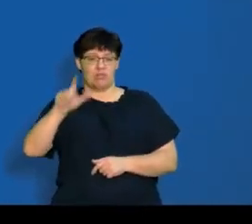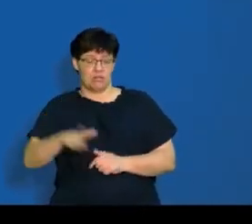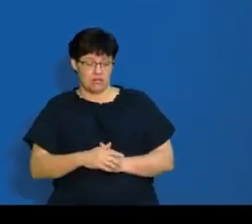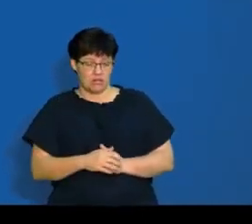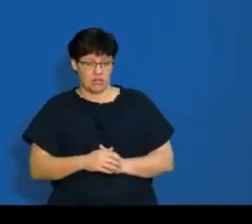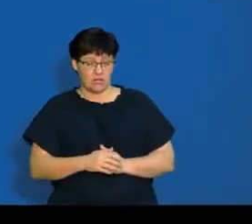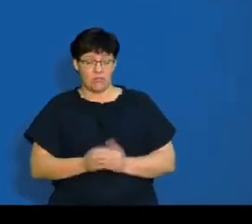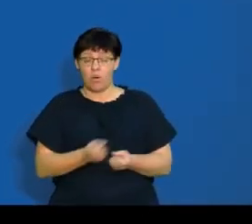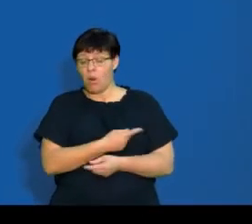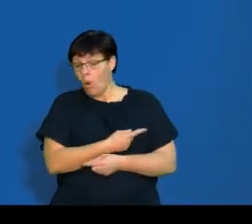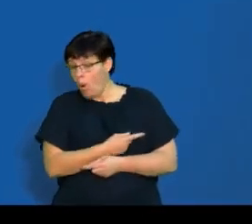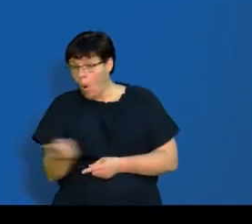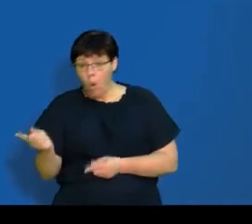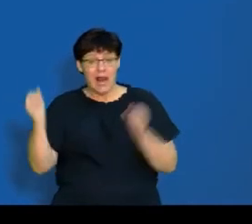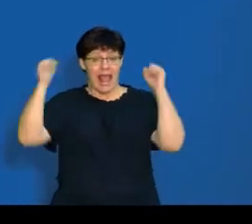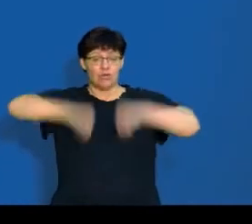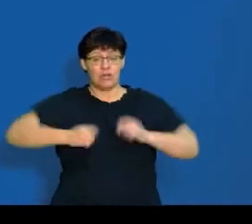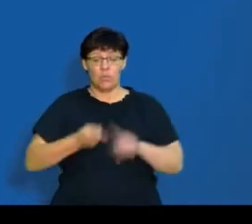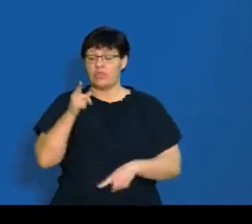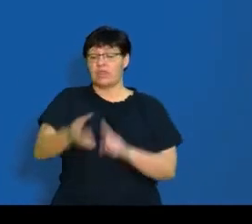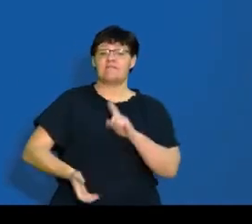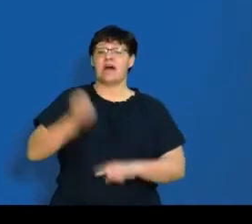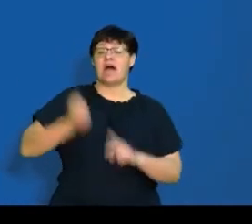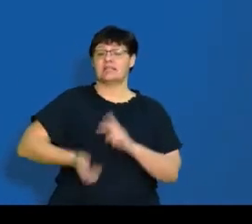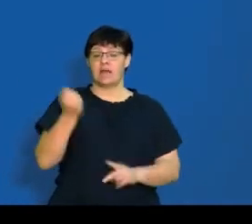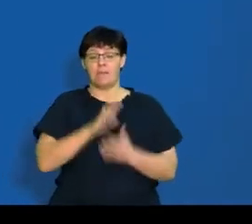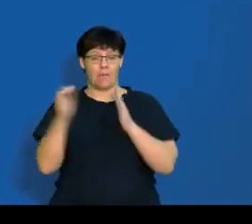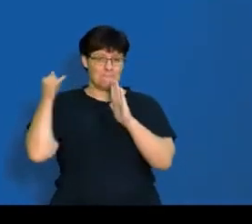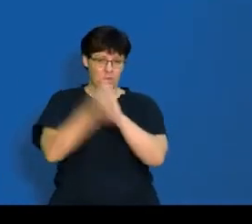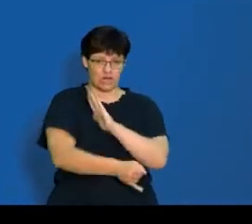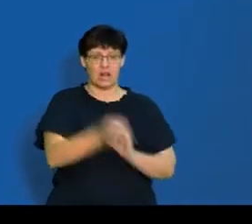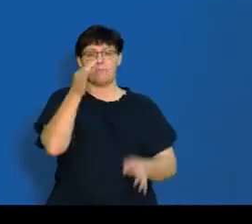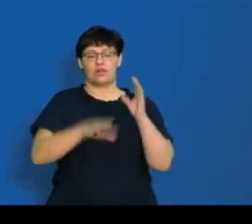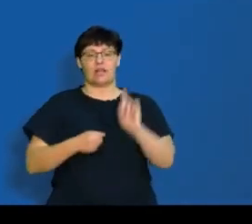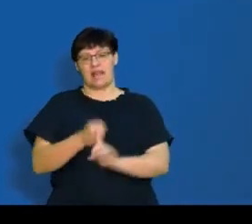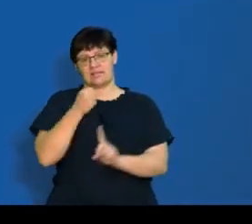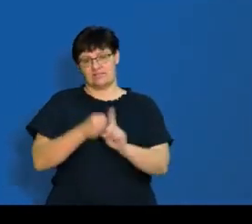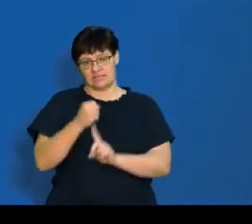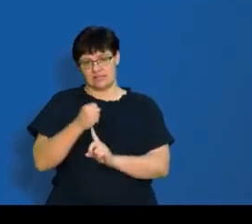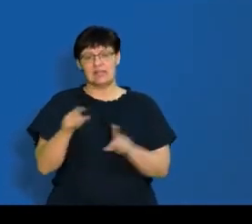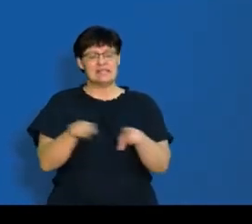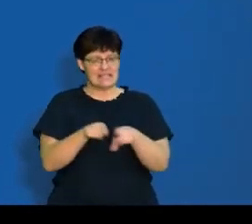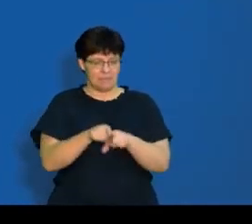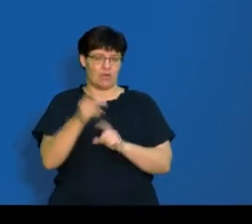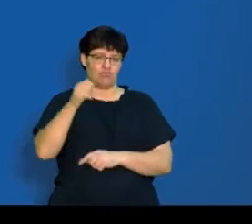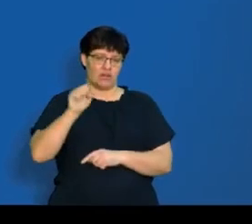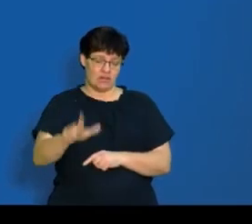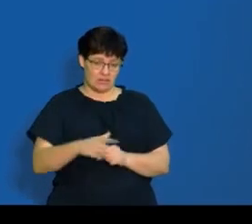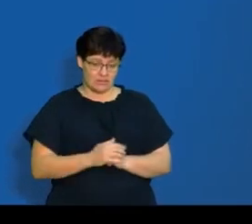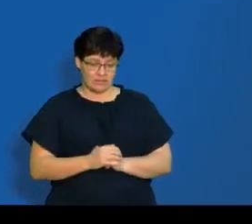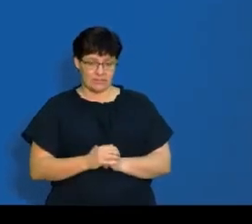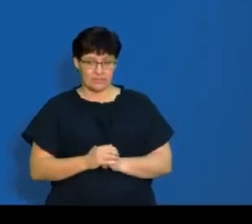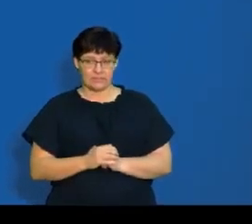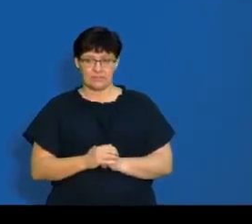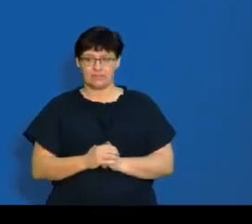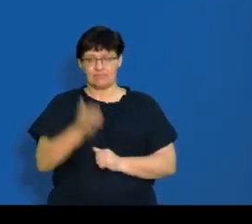that not all people agreed with the TRC's findings regarding the murder of political activists such as Krill.